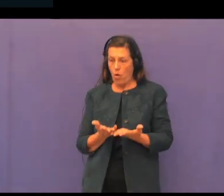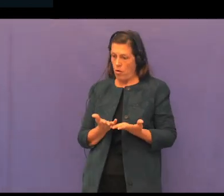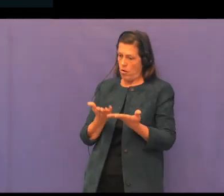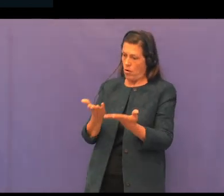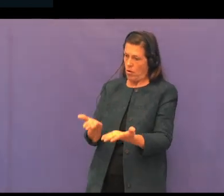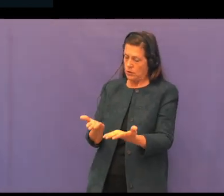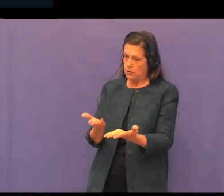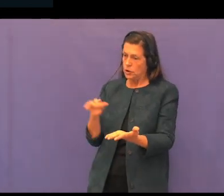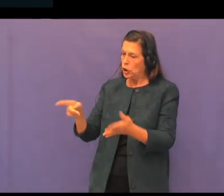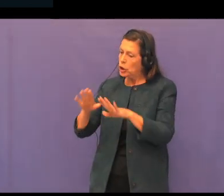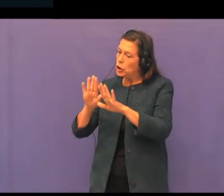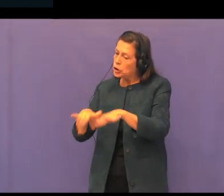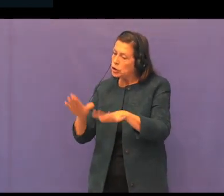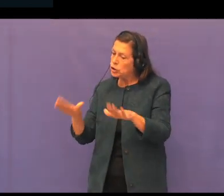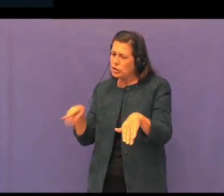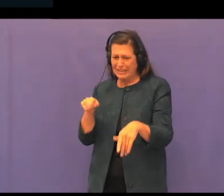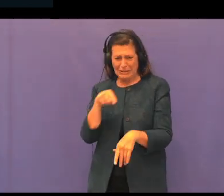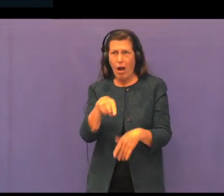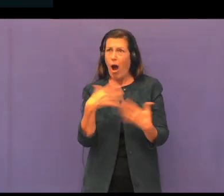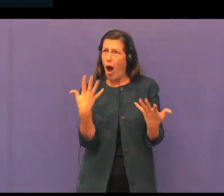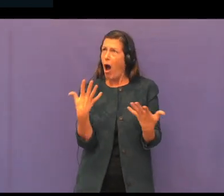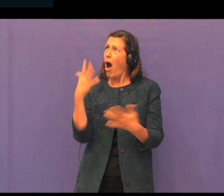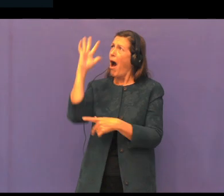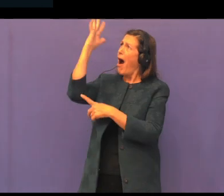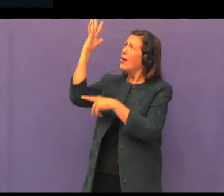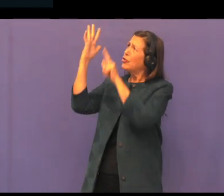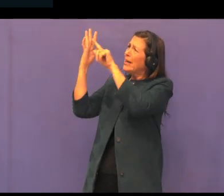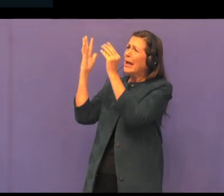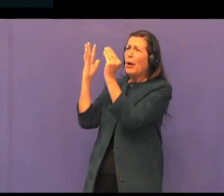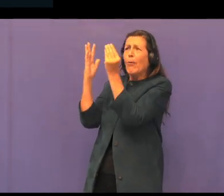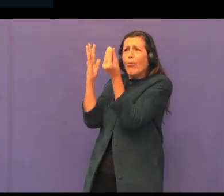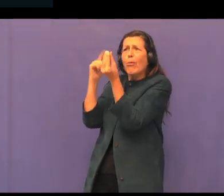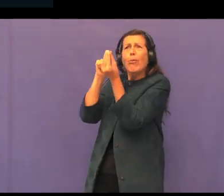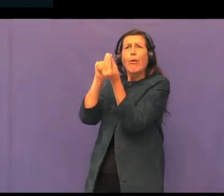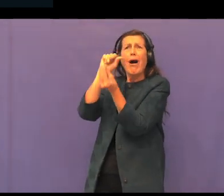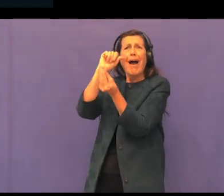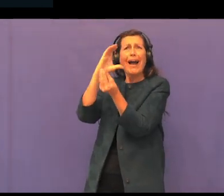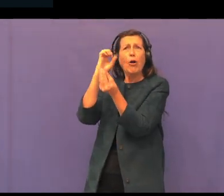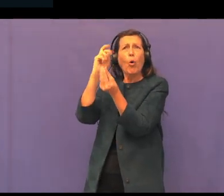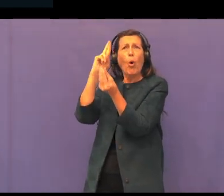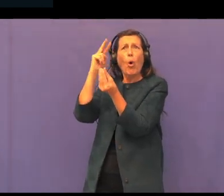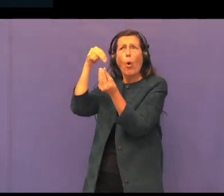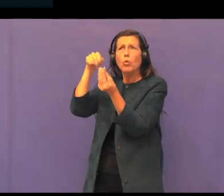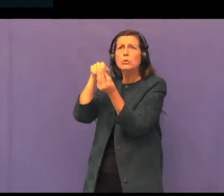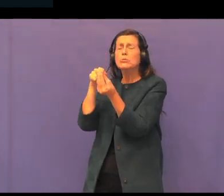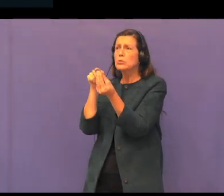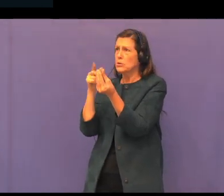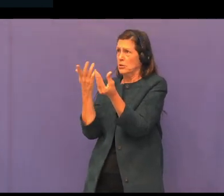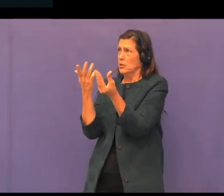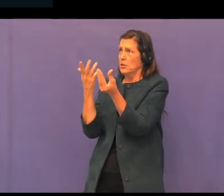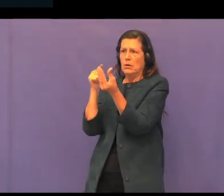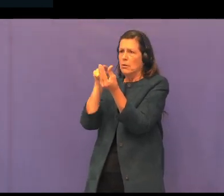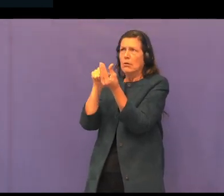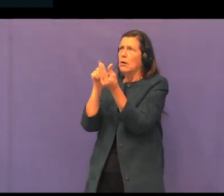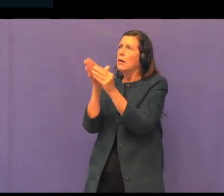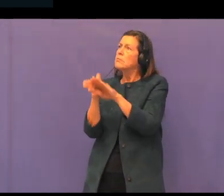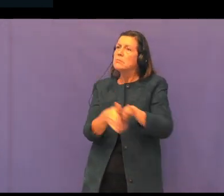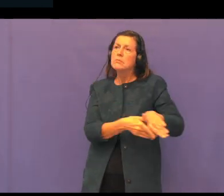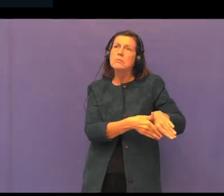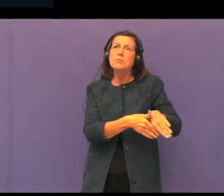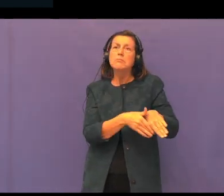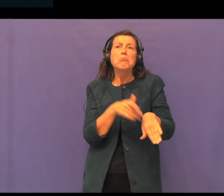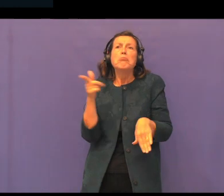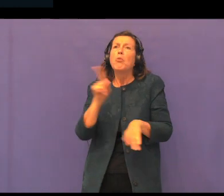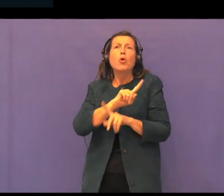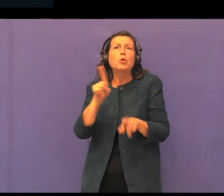the more than human world around them was gradually being regarded as redundant. They no longer needed these words. So